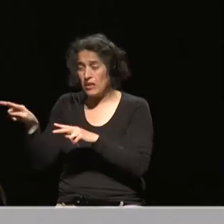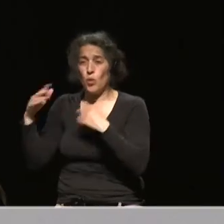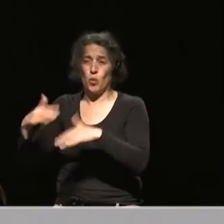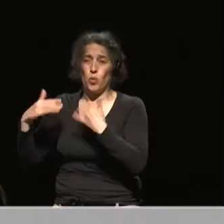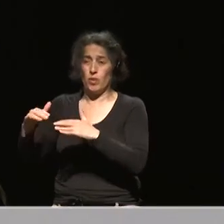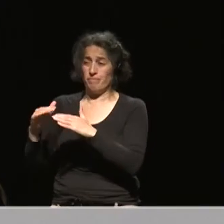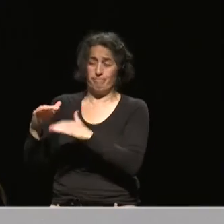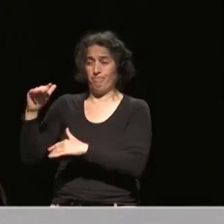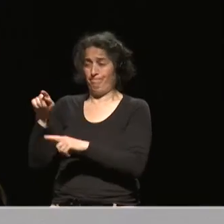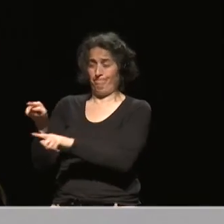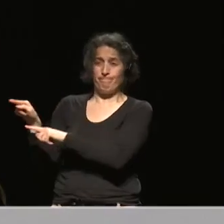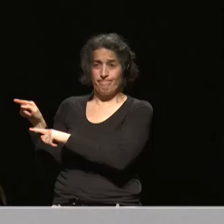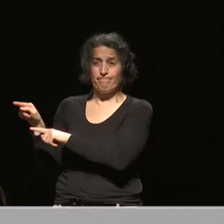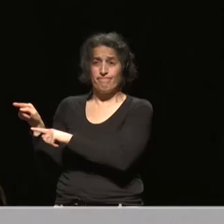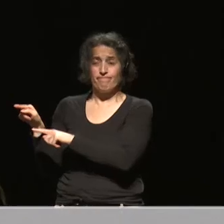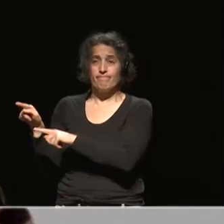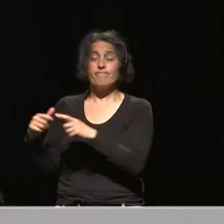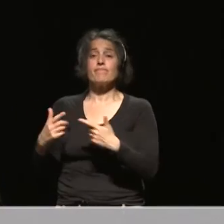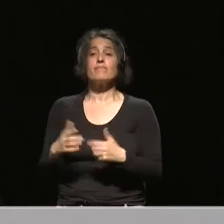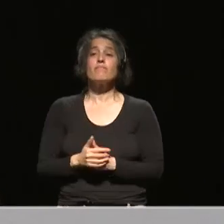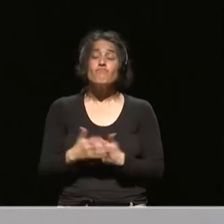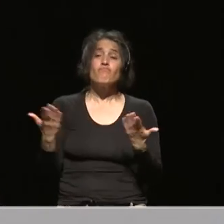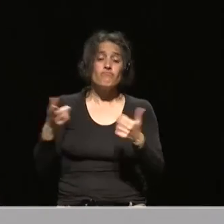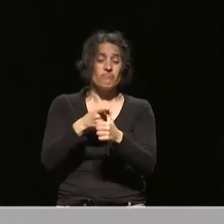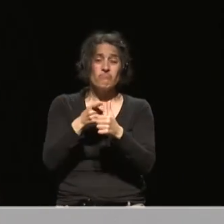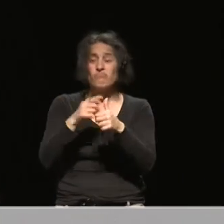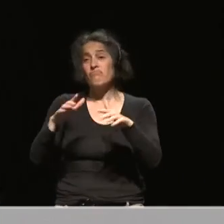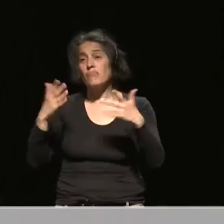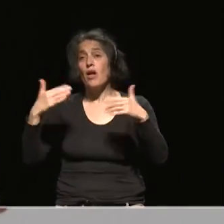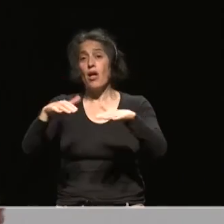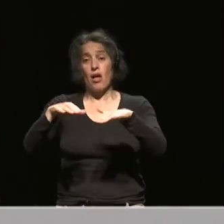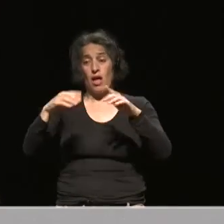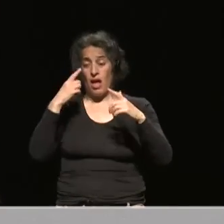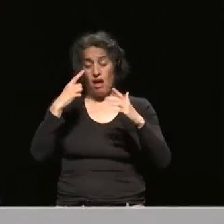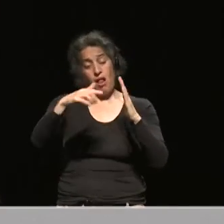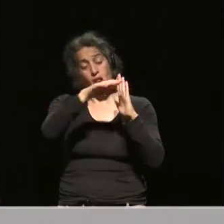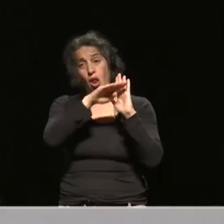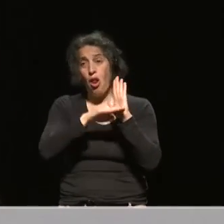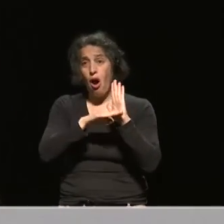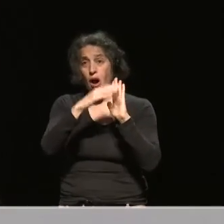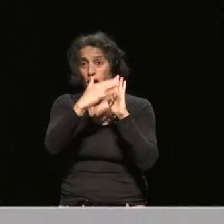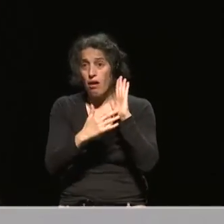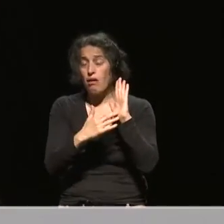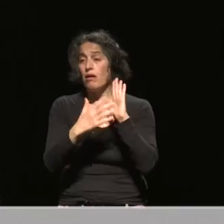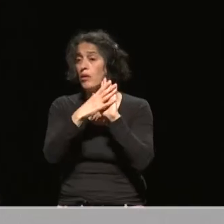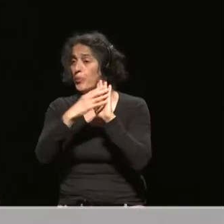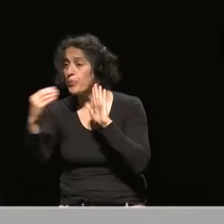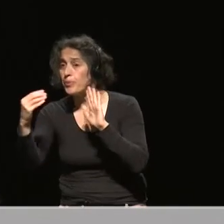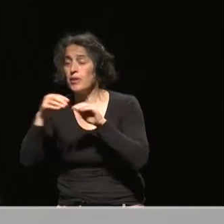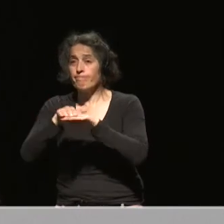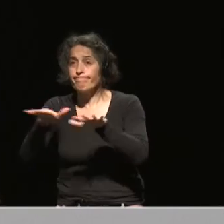have to say, because of the lack of implementation, because of the lack of support in the civil society role to spread the rule of law as